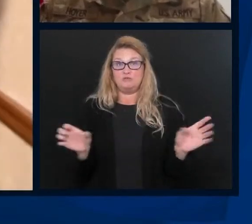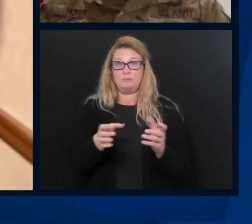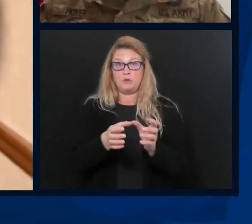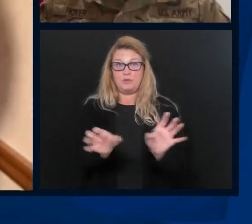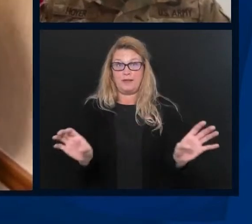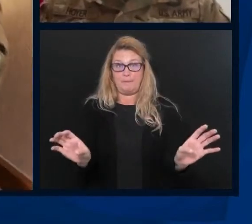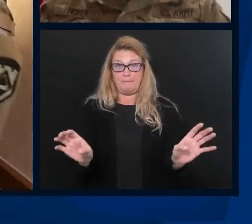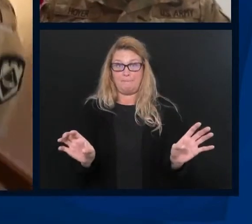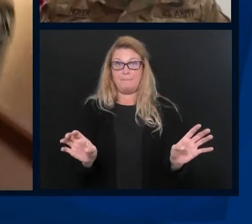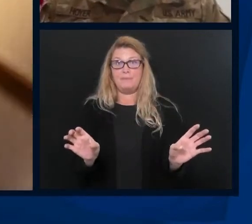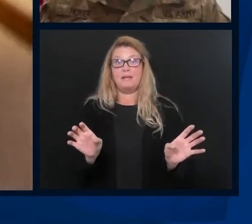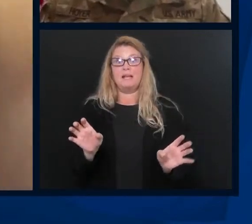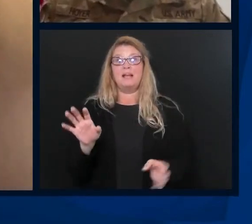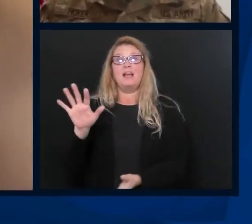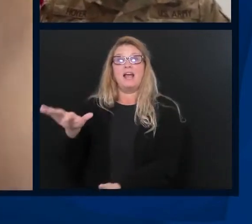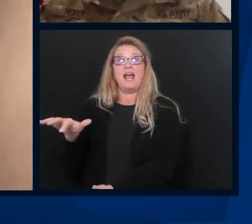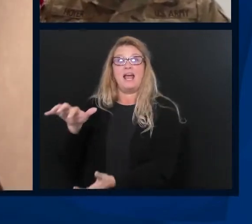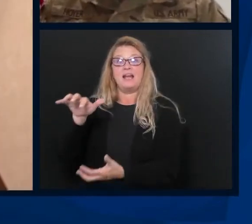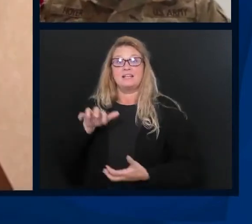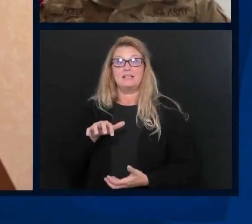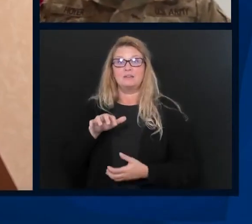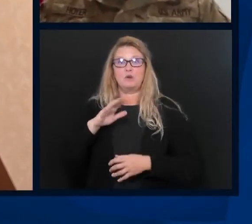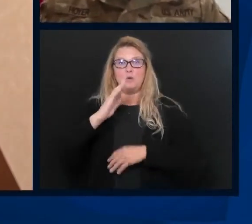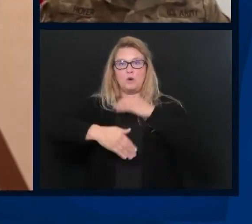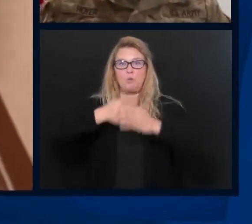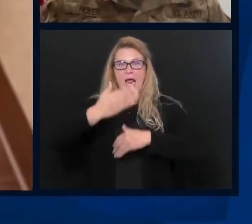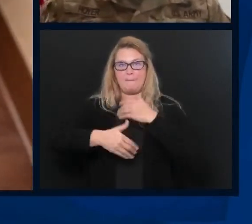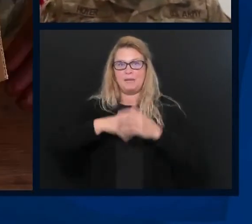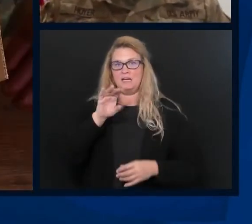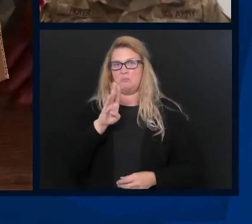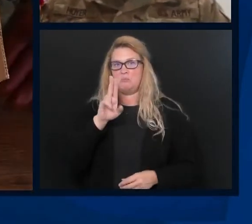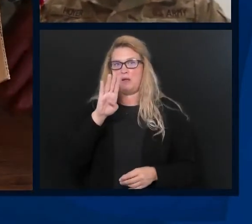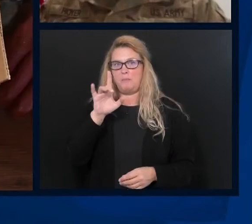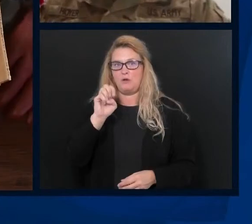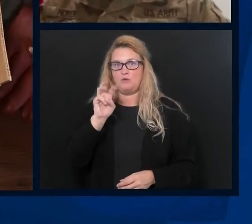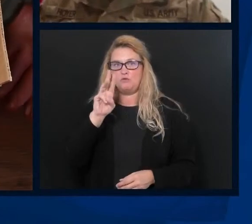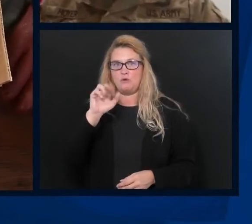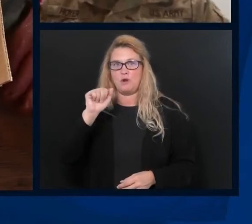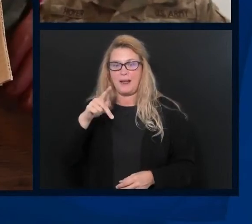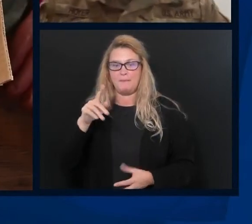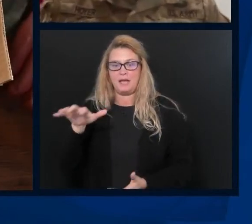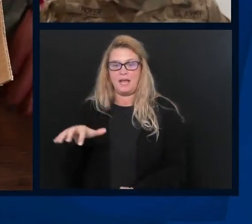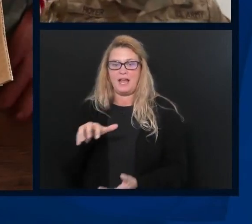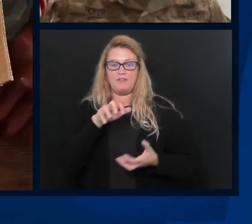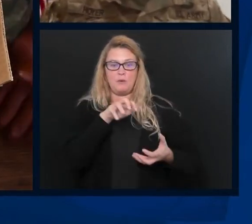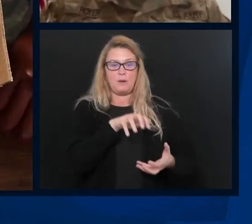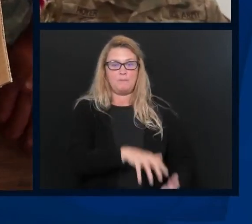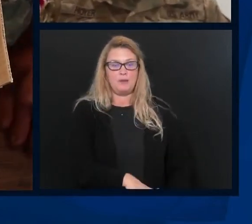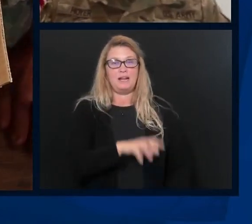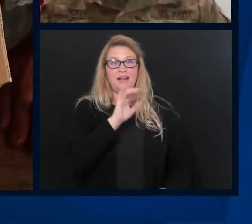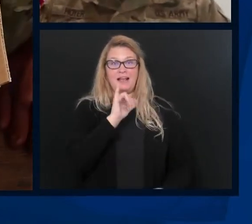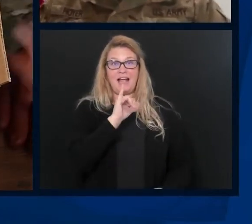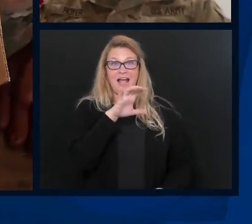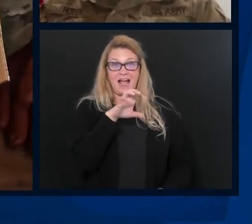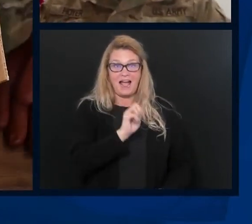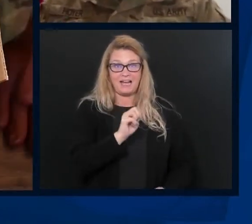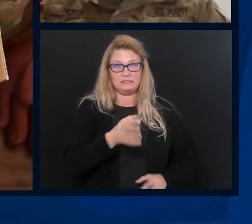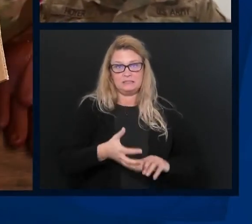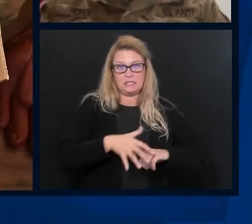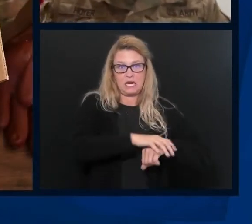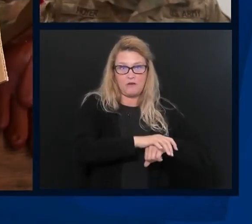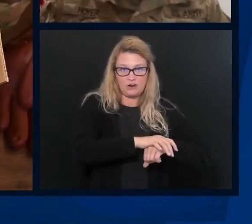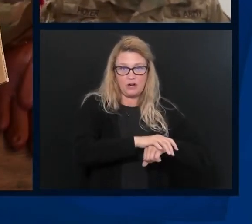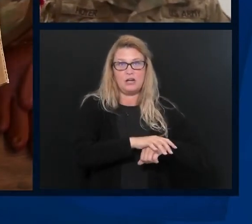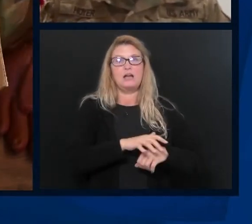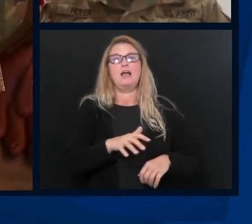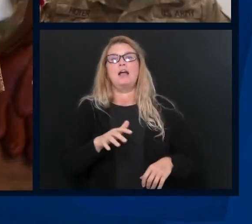distribution. It gets packed in bubble wrap, placed in a container, iced appropriately, and